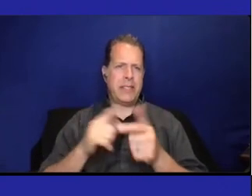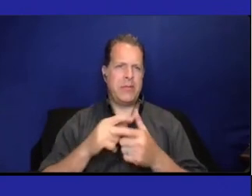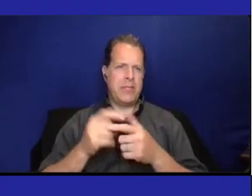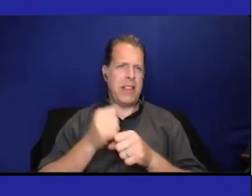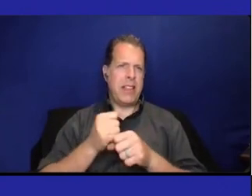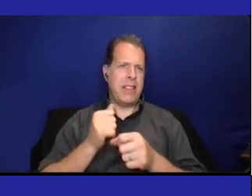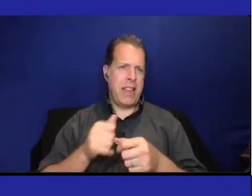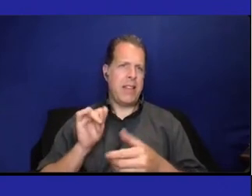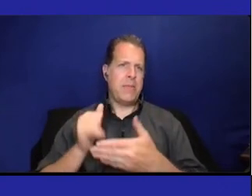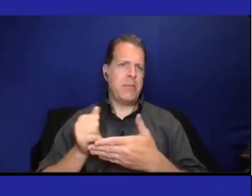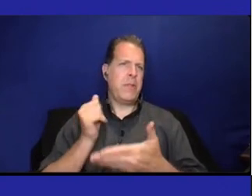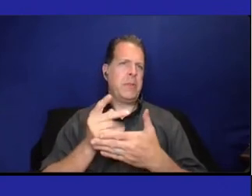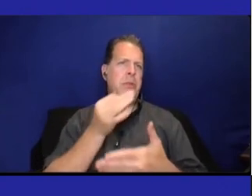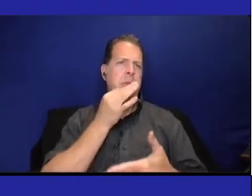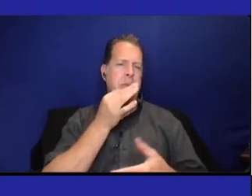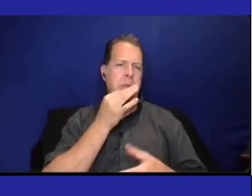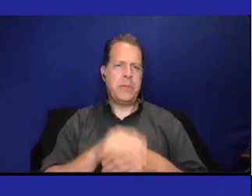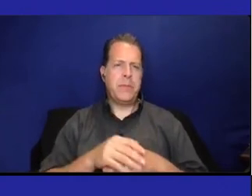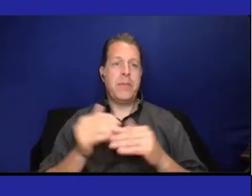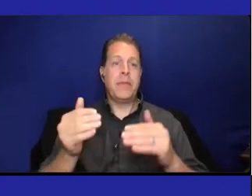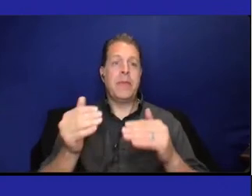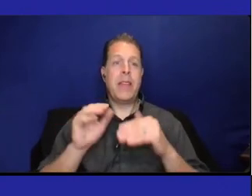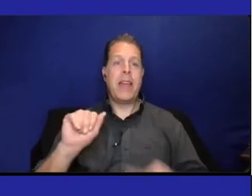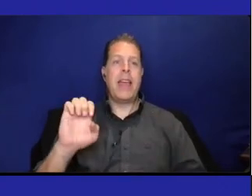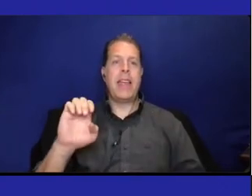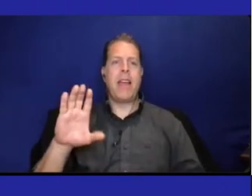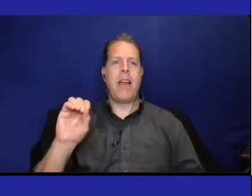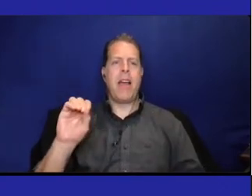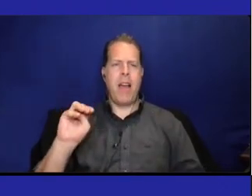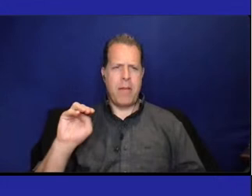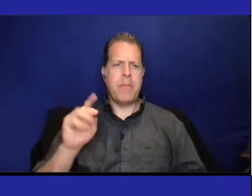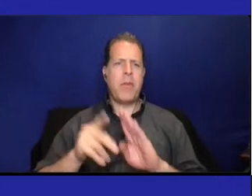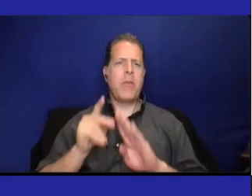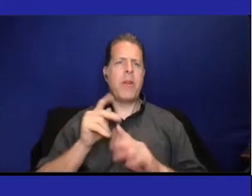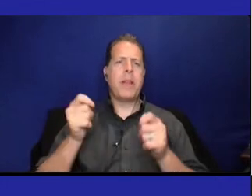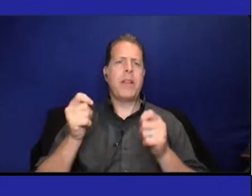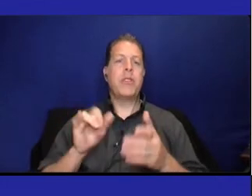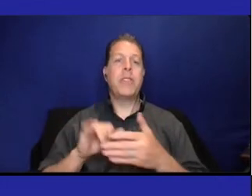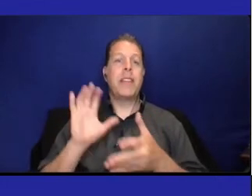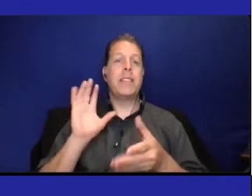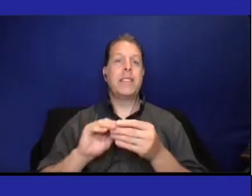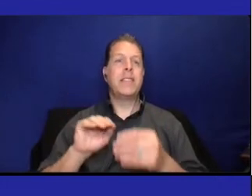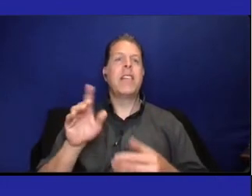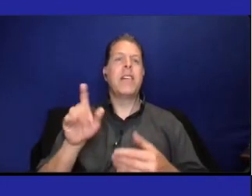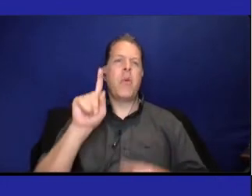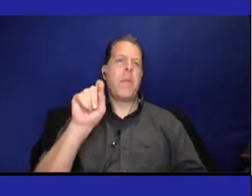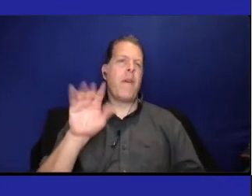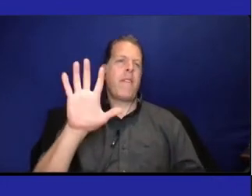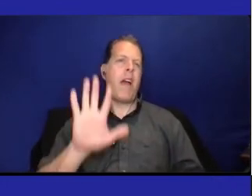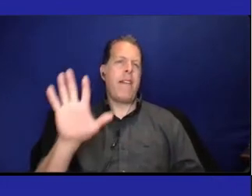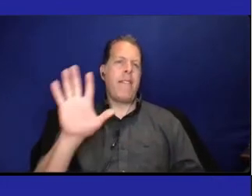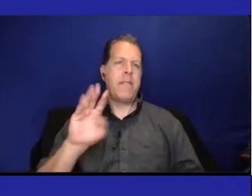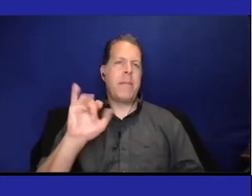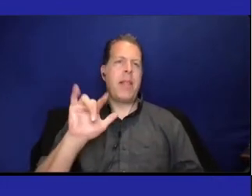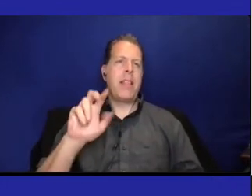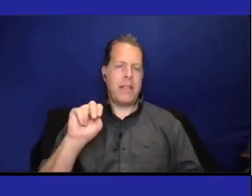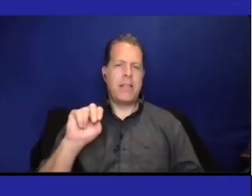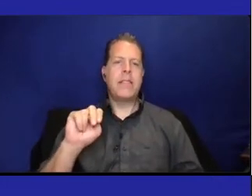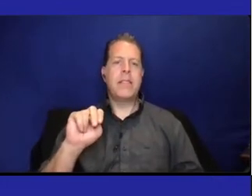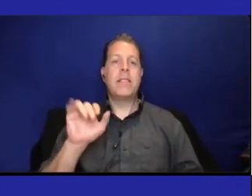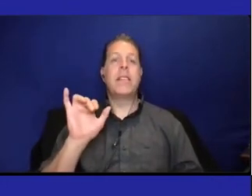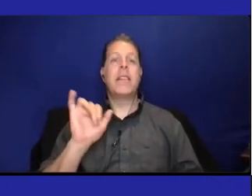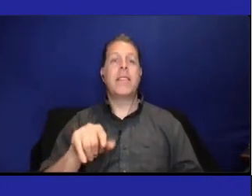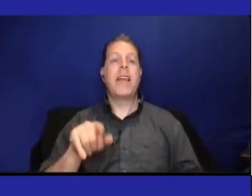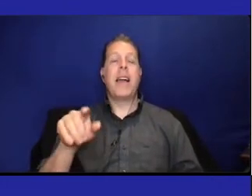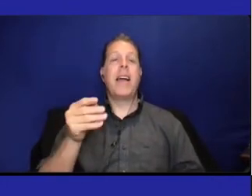approval very soon. ACOM, our program manager, the increased allocation is nearly $1.5 million, and that funding has